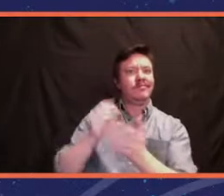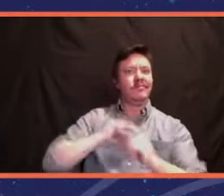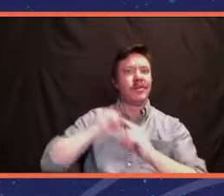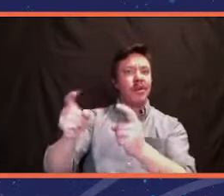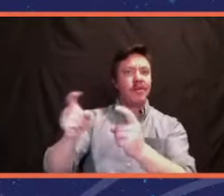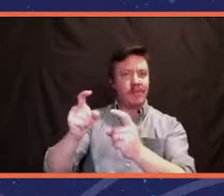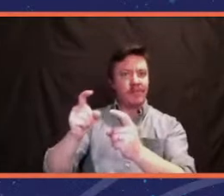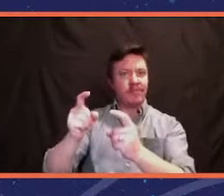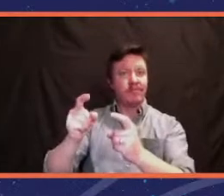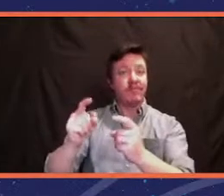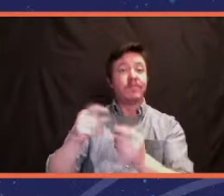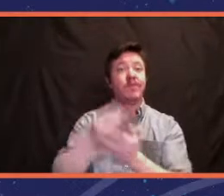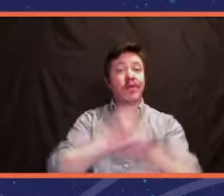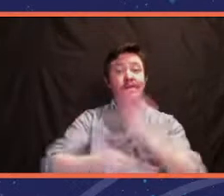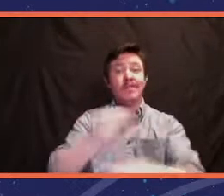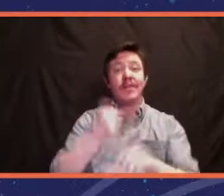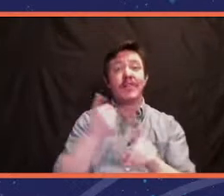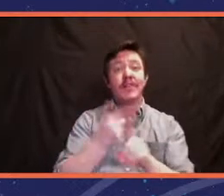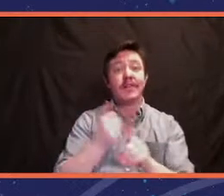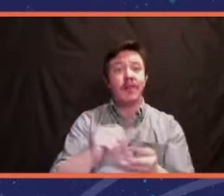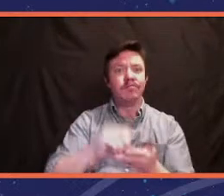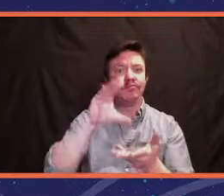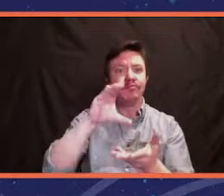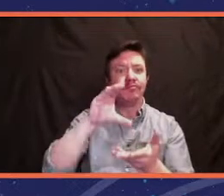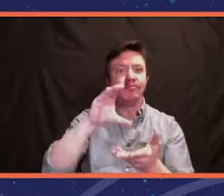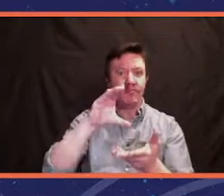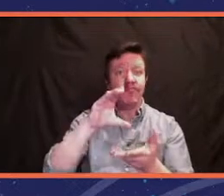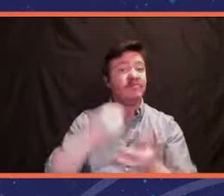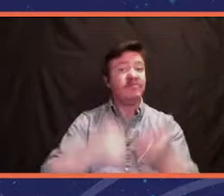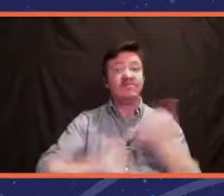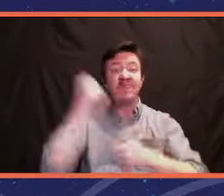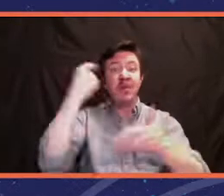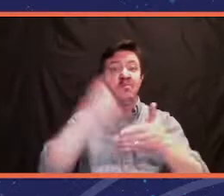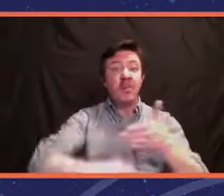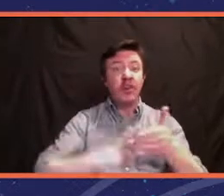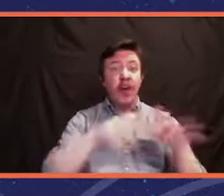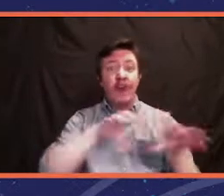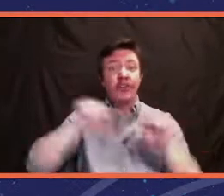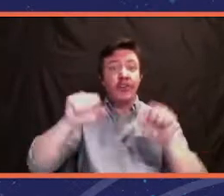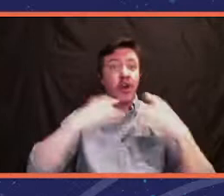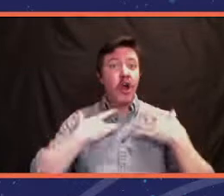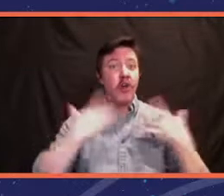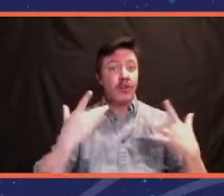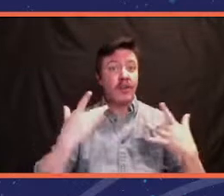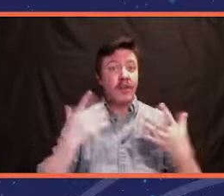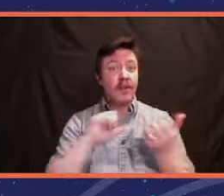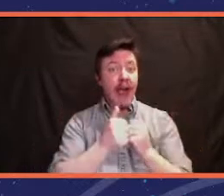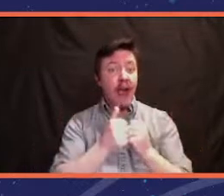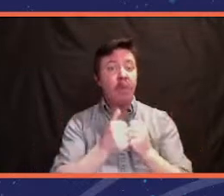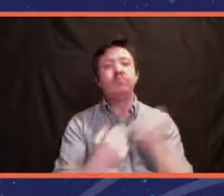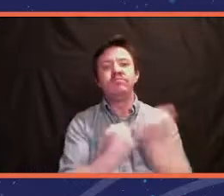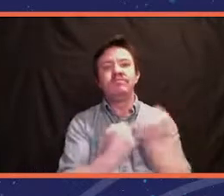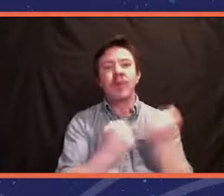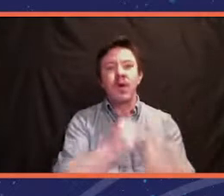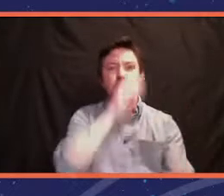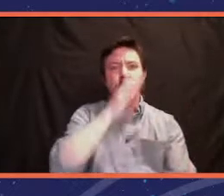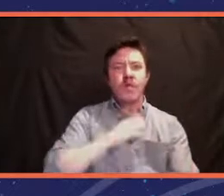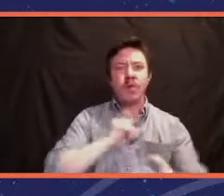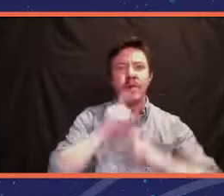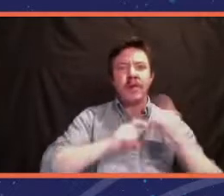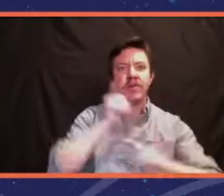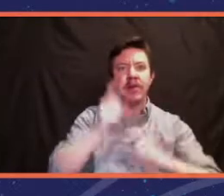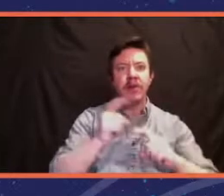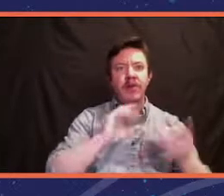budget. But we were able to meet most of the cost with the support of the Women Donors Network, the California Endowment, and the 11th